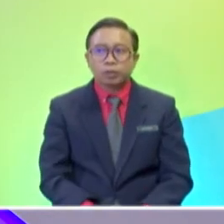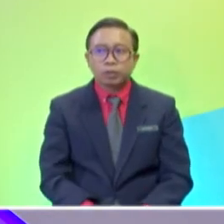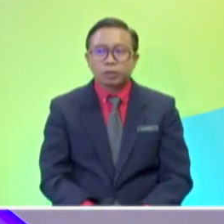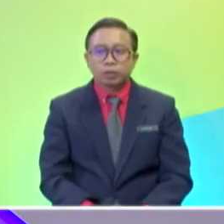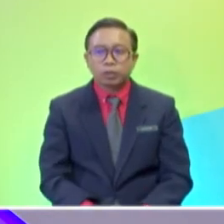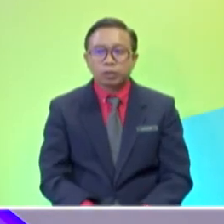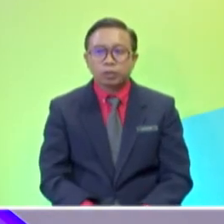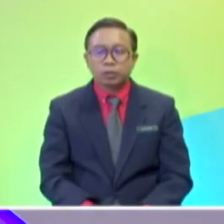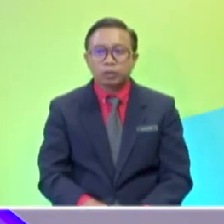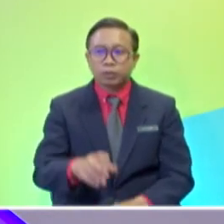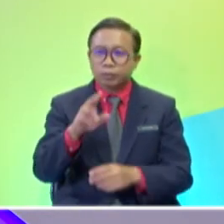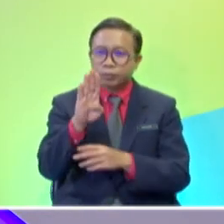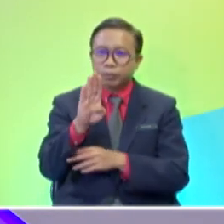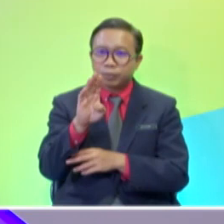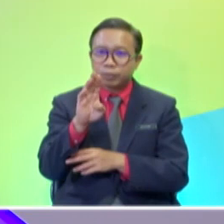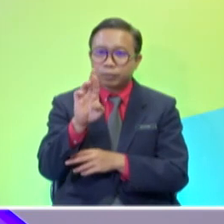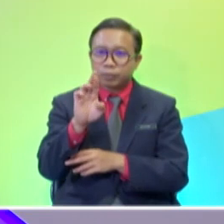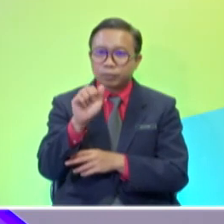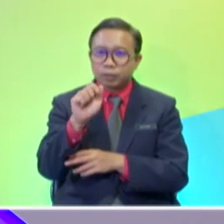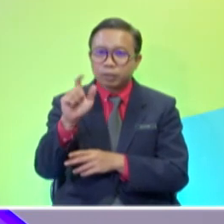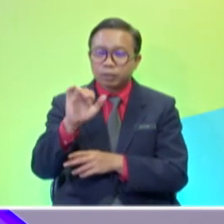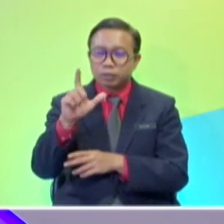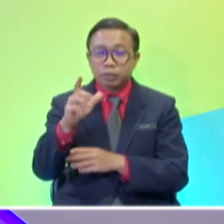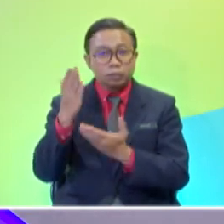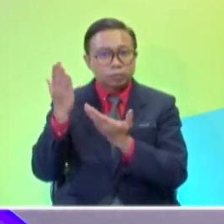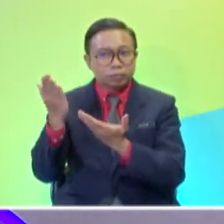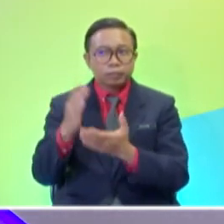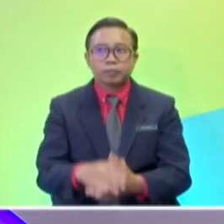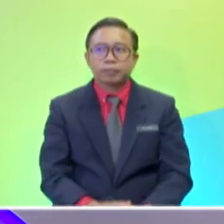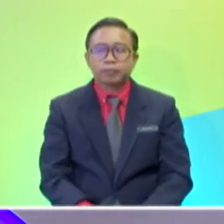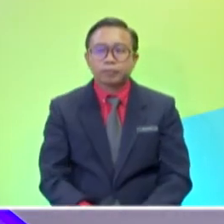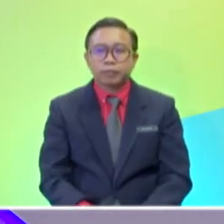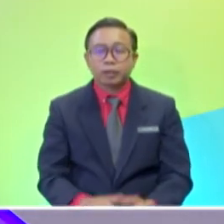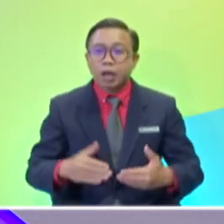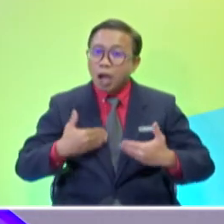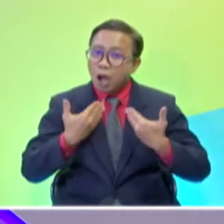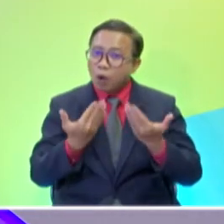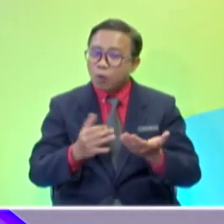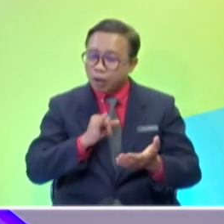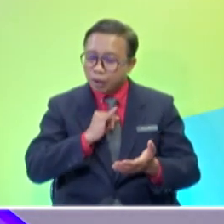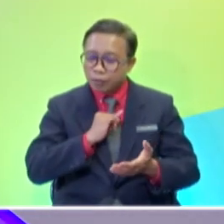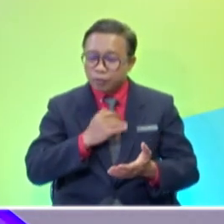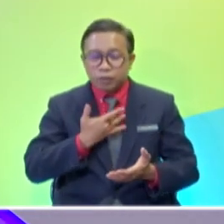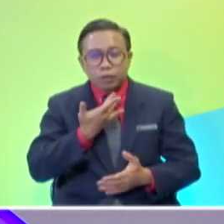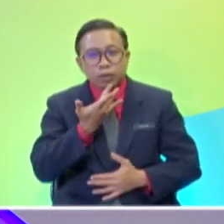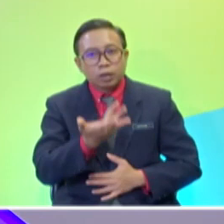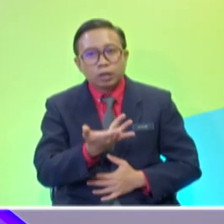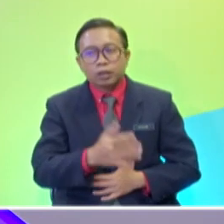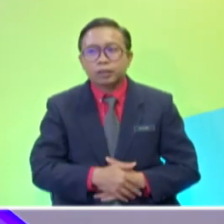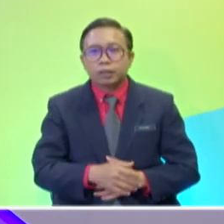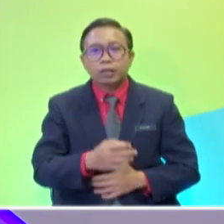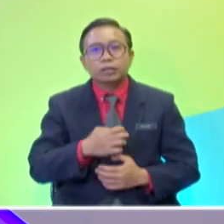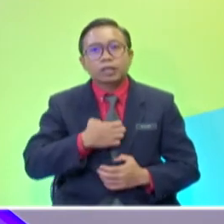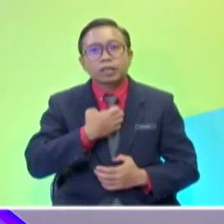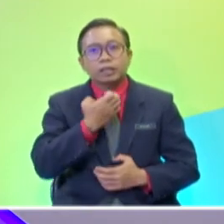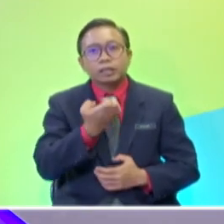am in Rio de Janeiro. Wow, nice place there. How do I feel? I'm